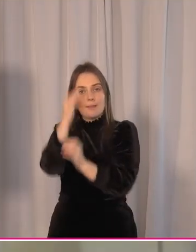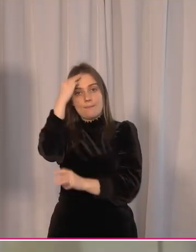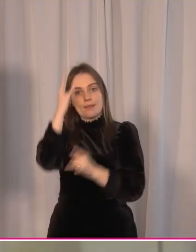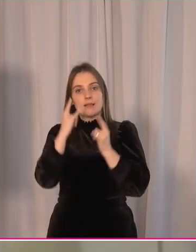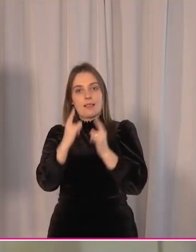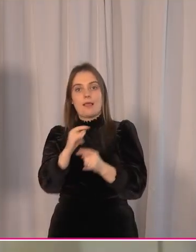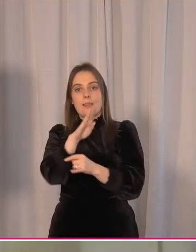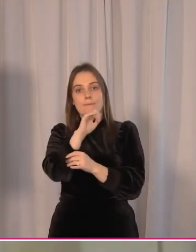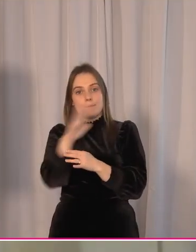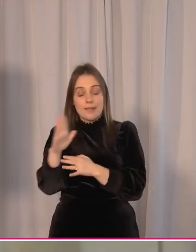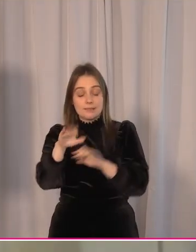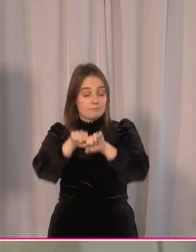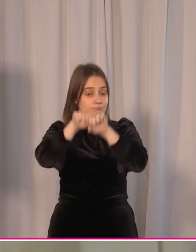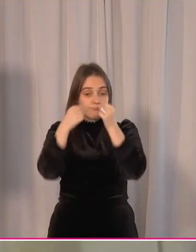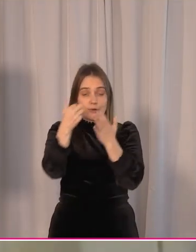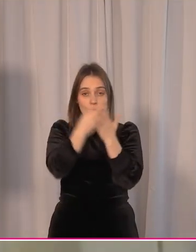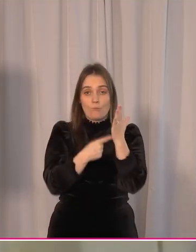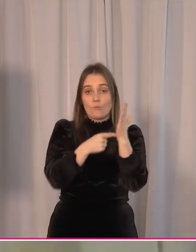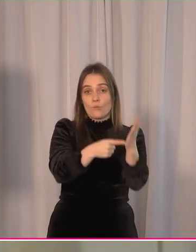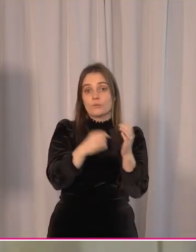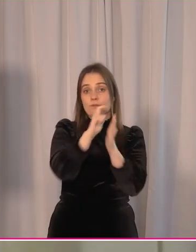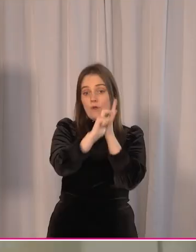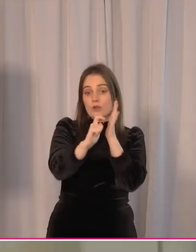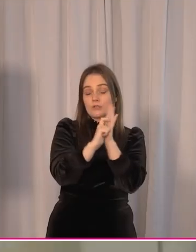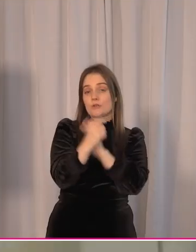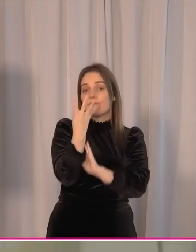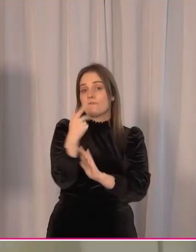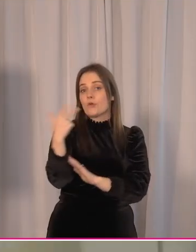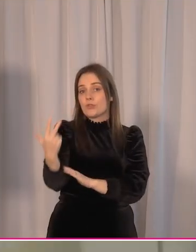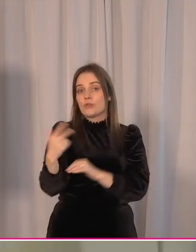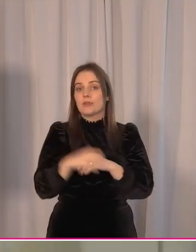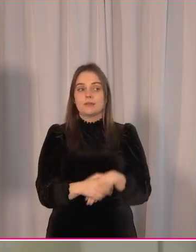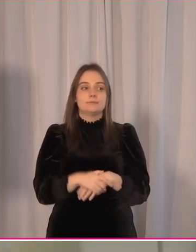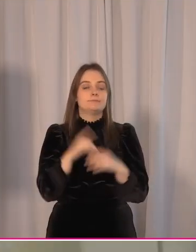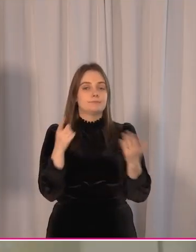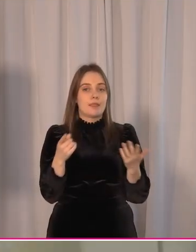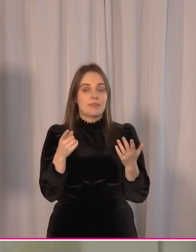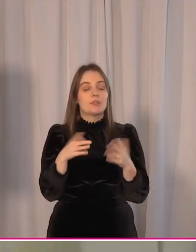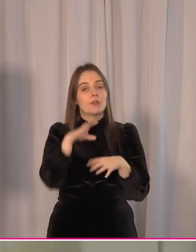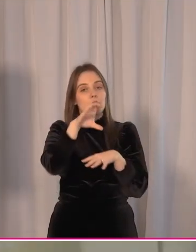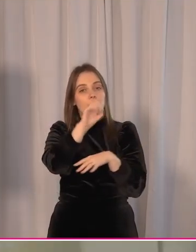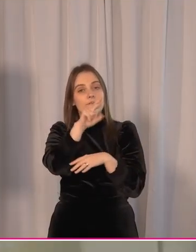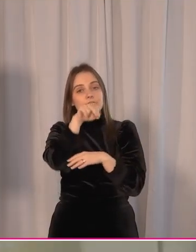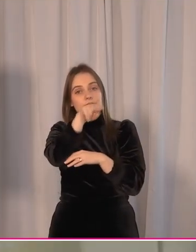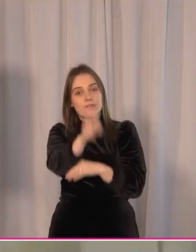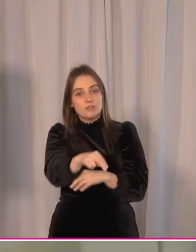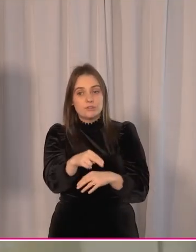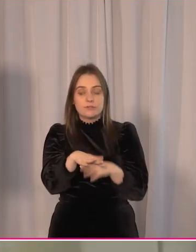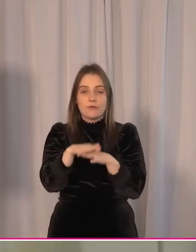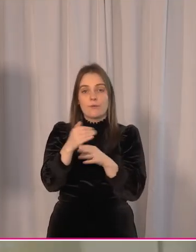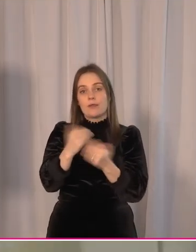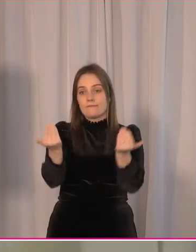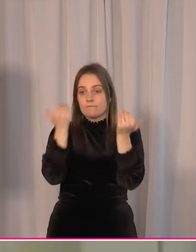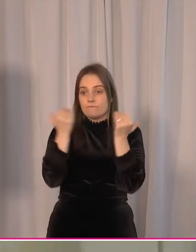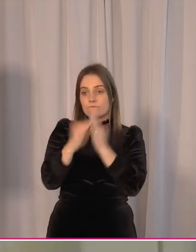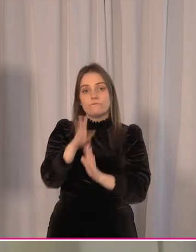a complete breach of Article 4.3, and the Convention, you know, the whole thing around informed consent,